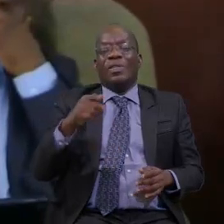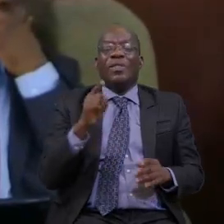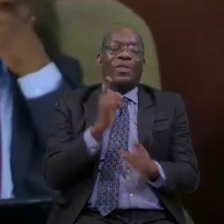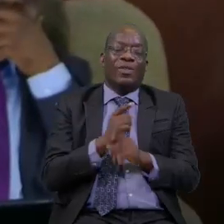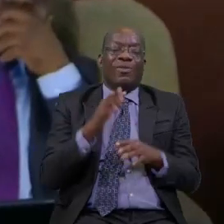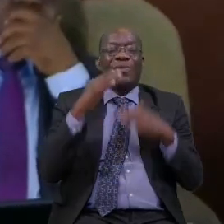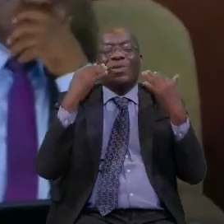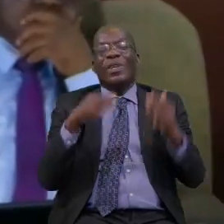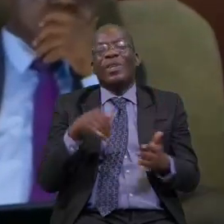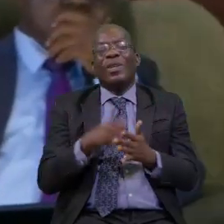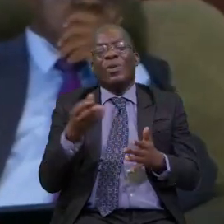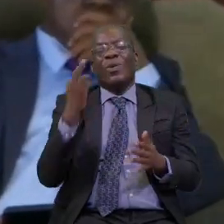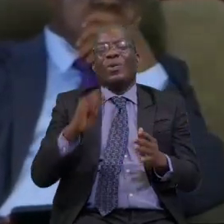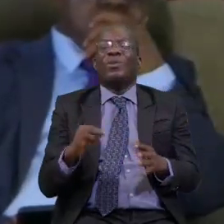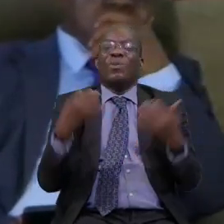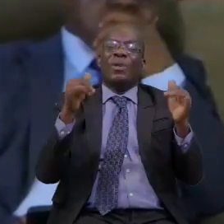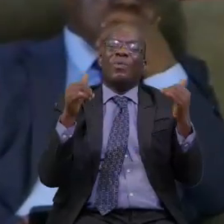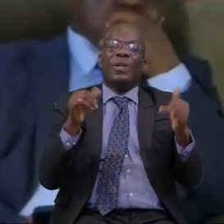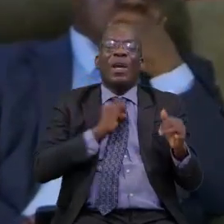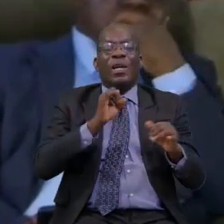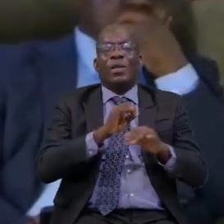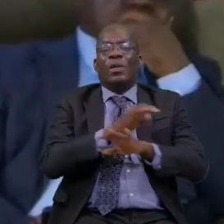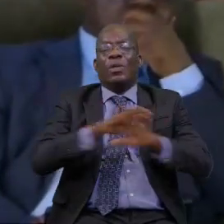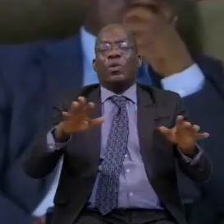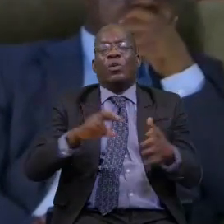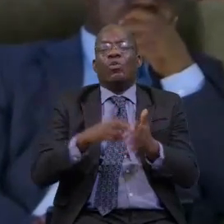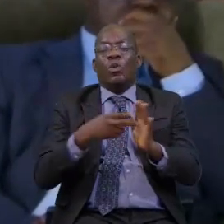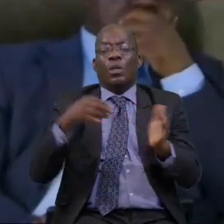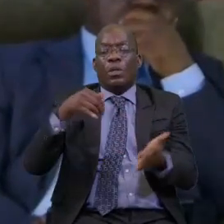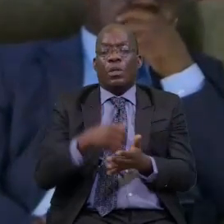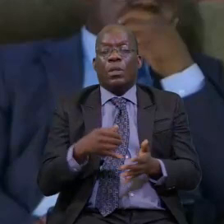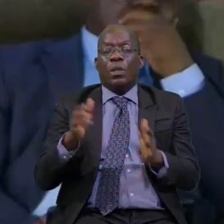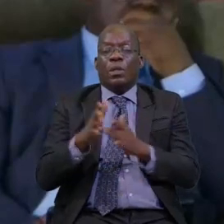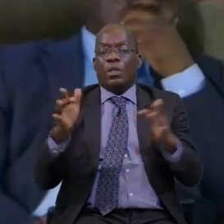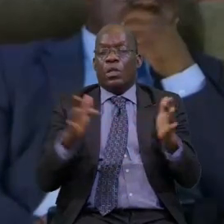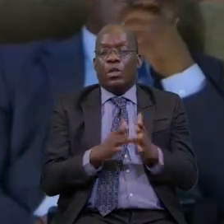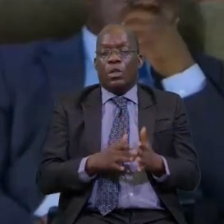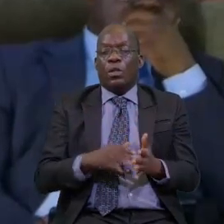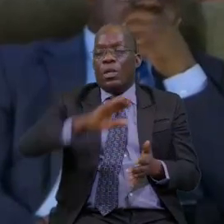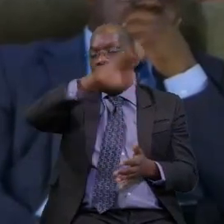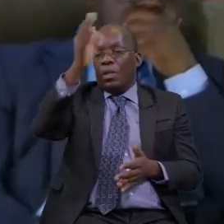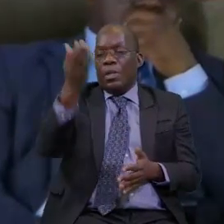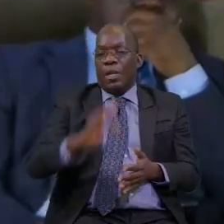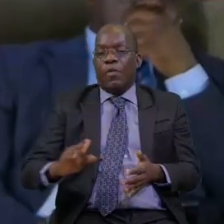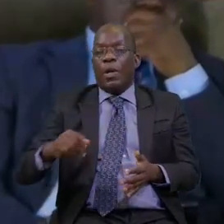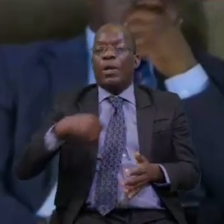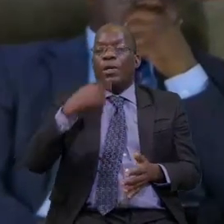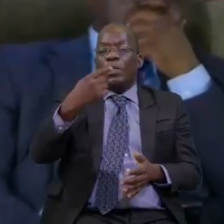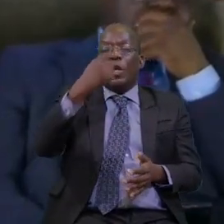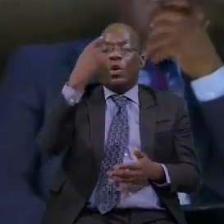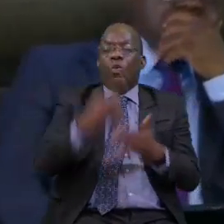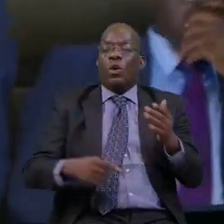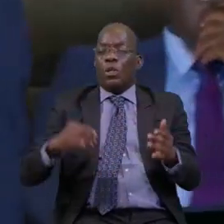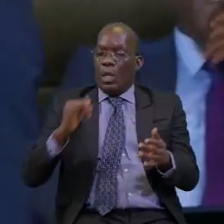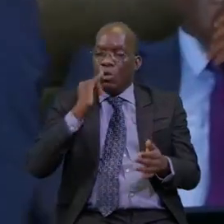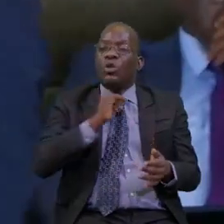life. I didn't mean that. Jesus never said what he didn't mean. And he's showing us